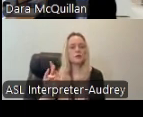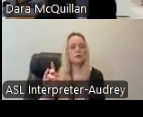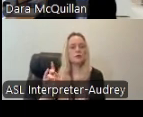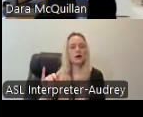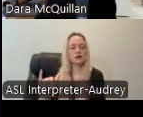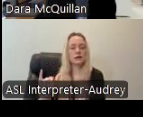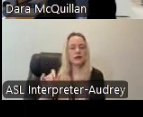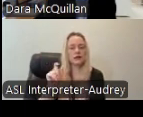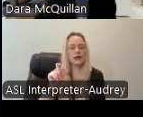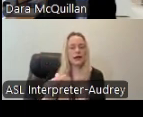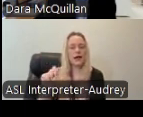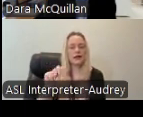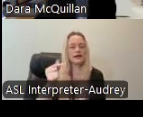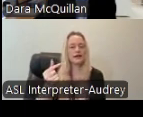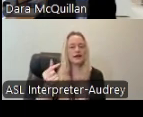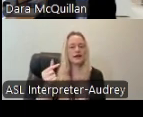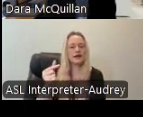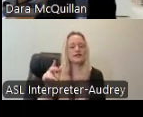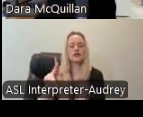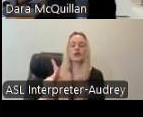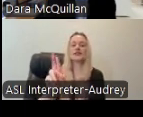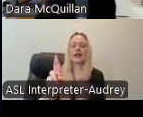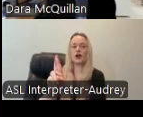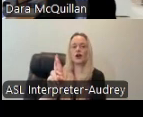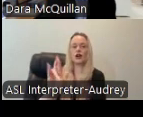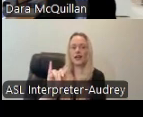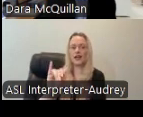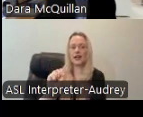kristen.buckley@gaming.ny.gov. That's